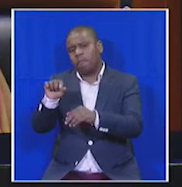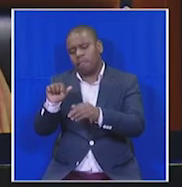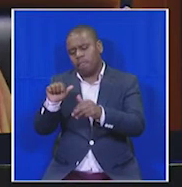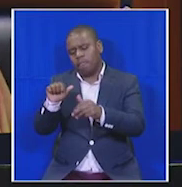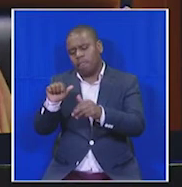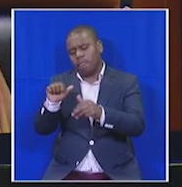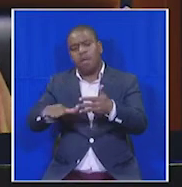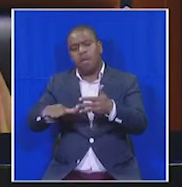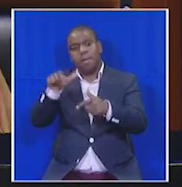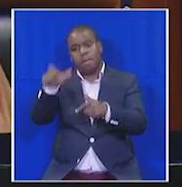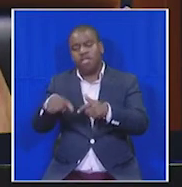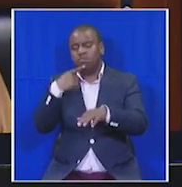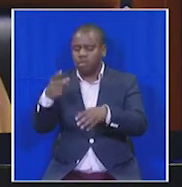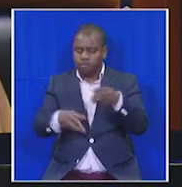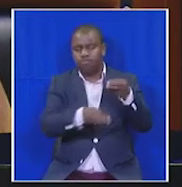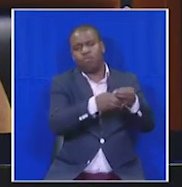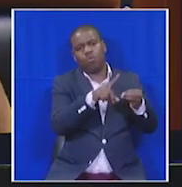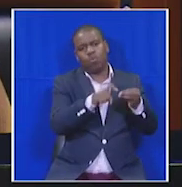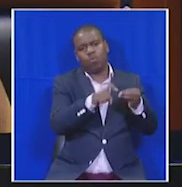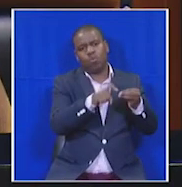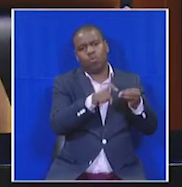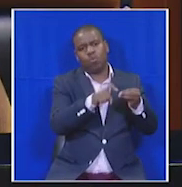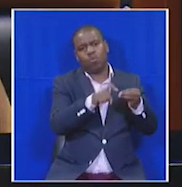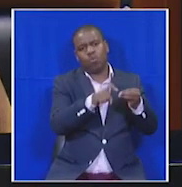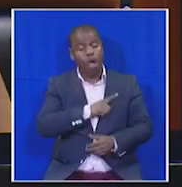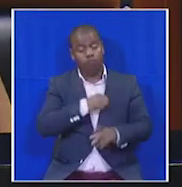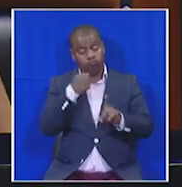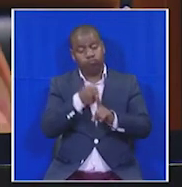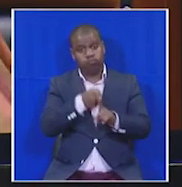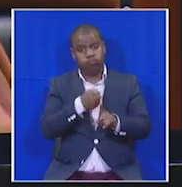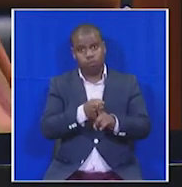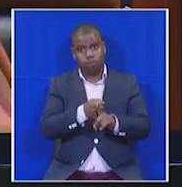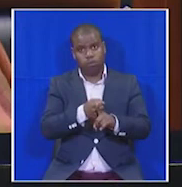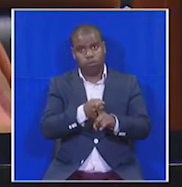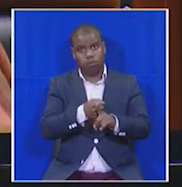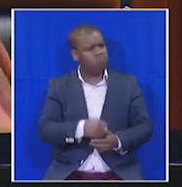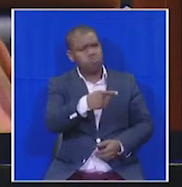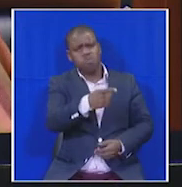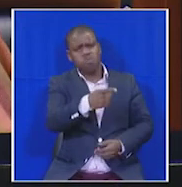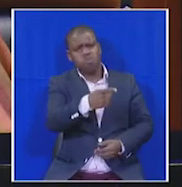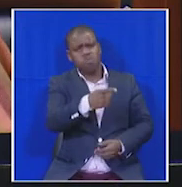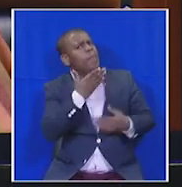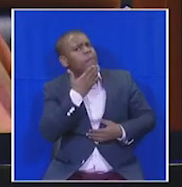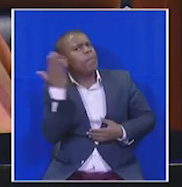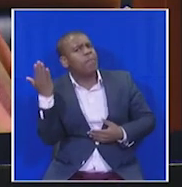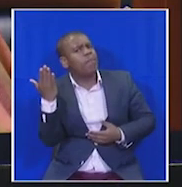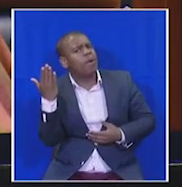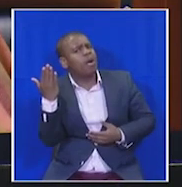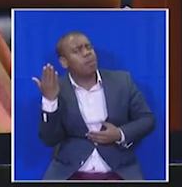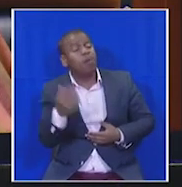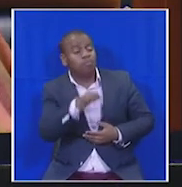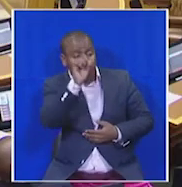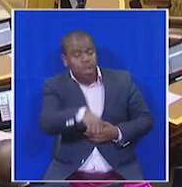for a supplementary Madam question, Speaker, because you are now pursuing He an has argument. not answered the question. He is entitled